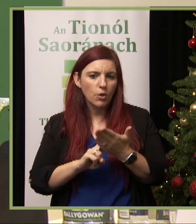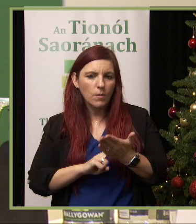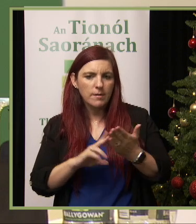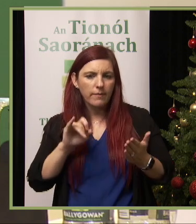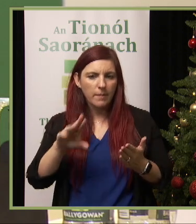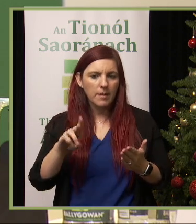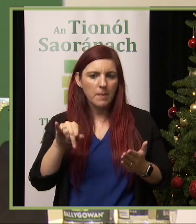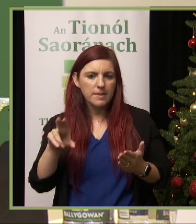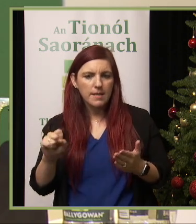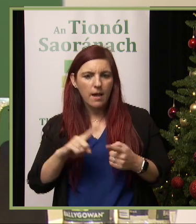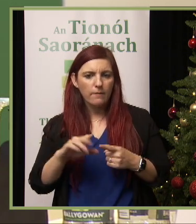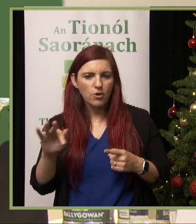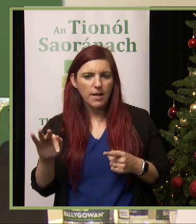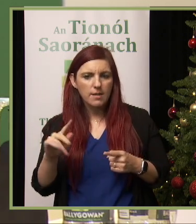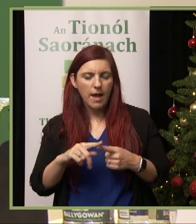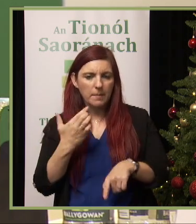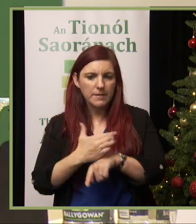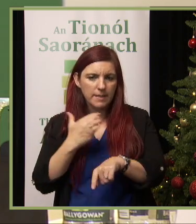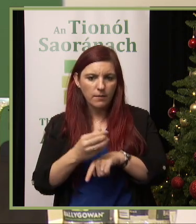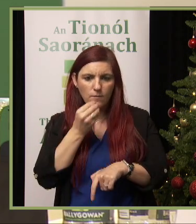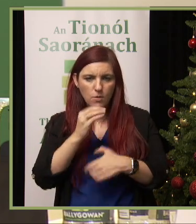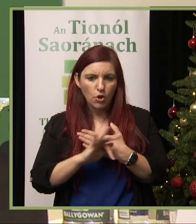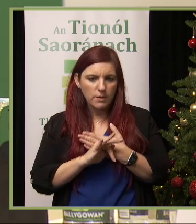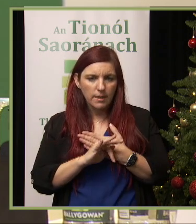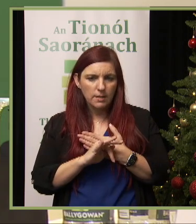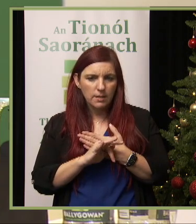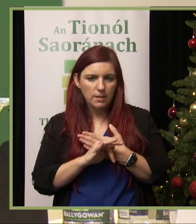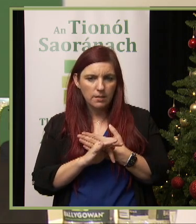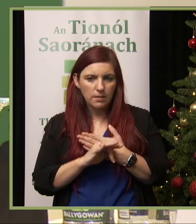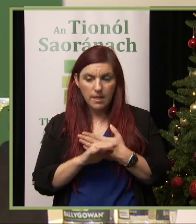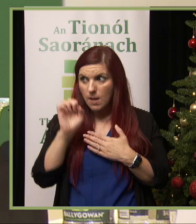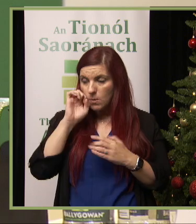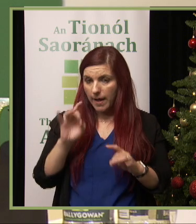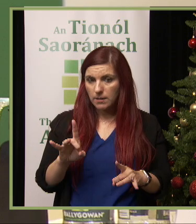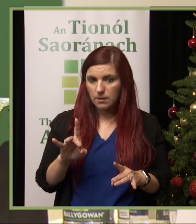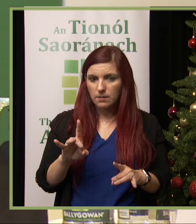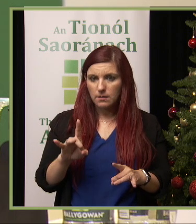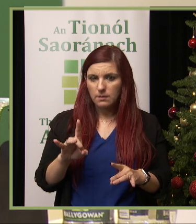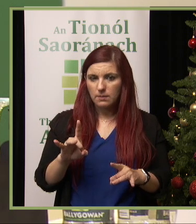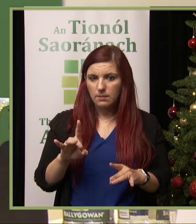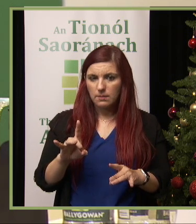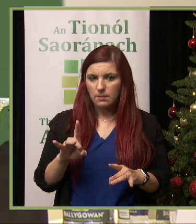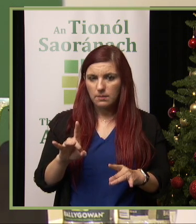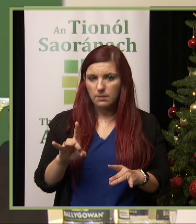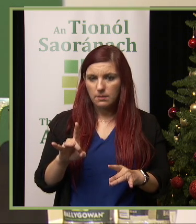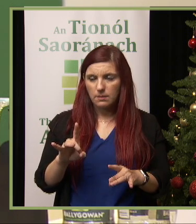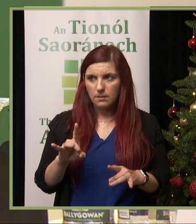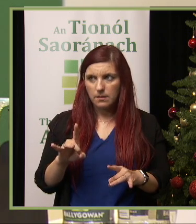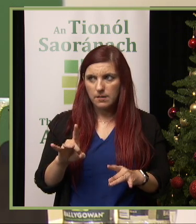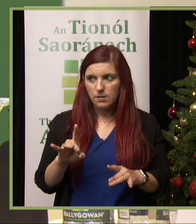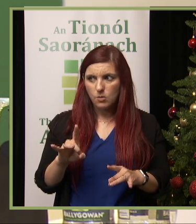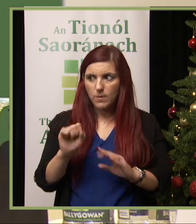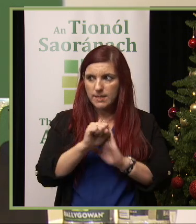fertilisers and maintaining food security. How about that? The state should incentivise the domestic and